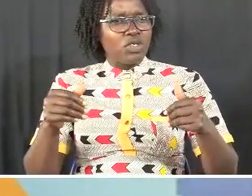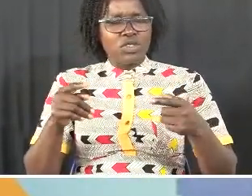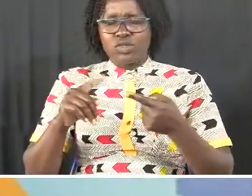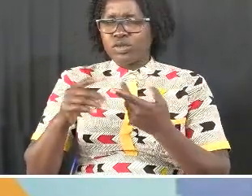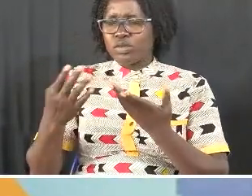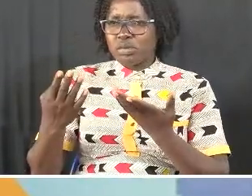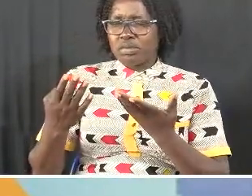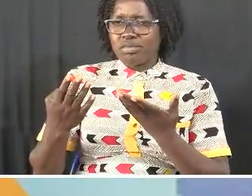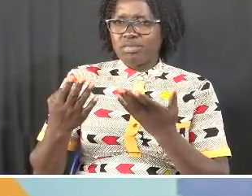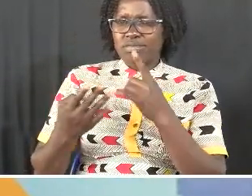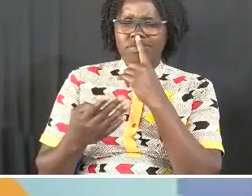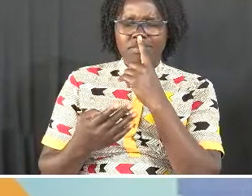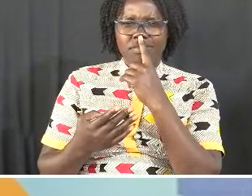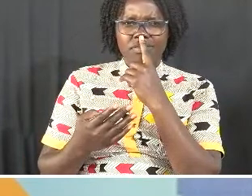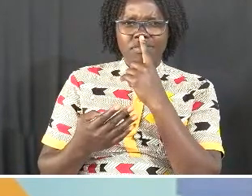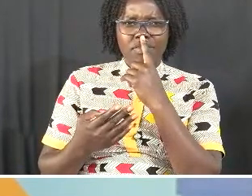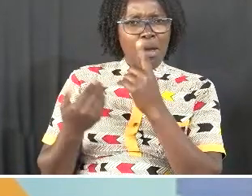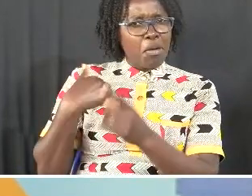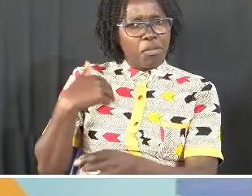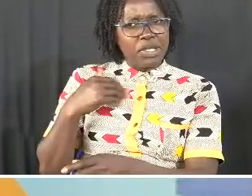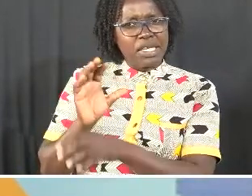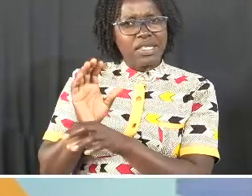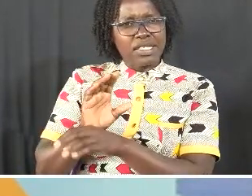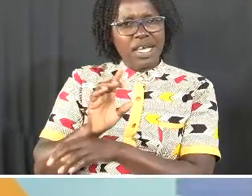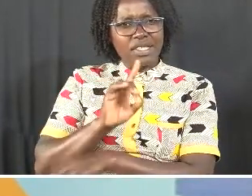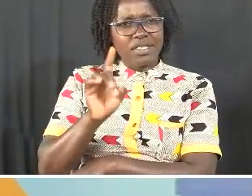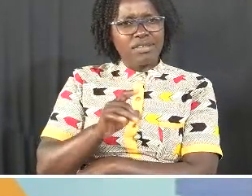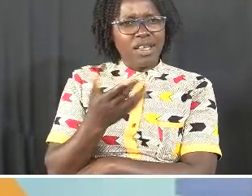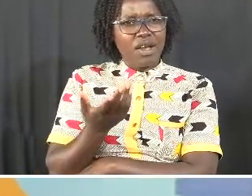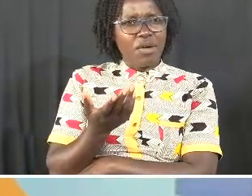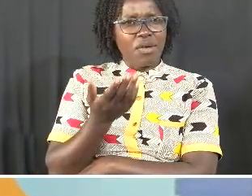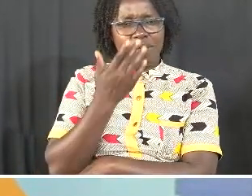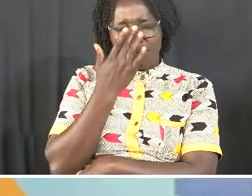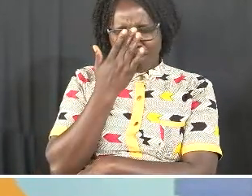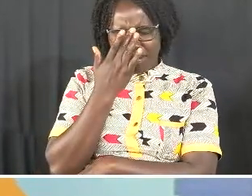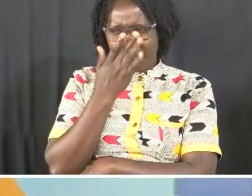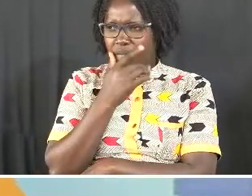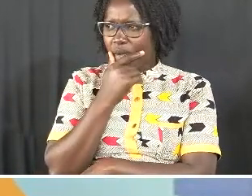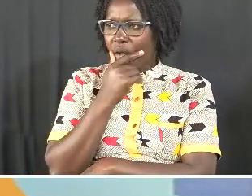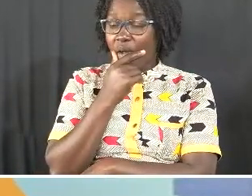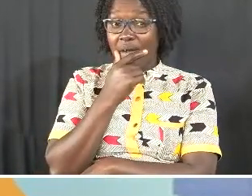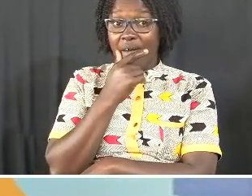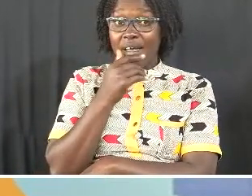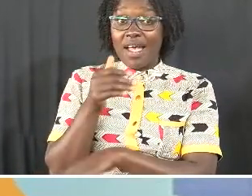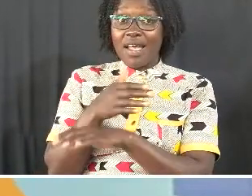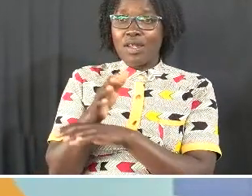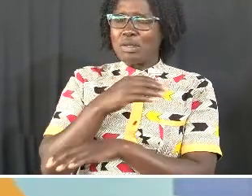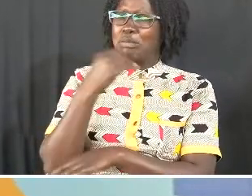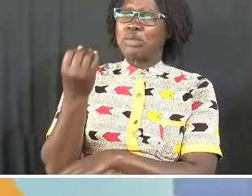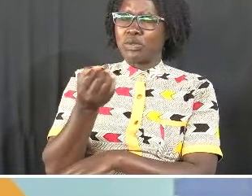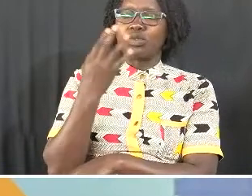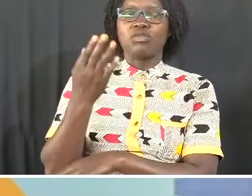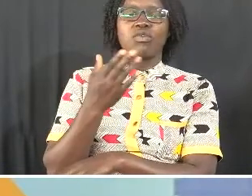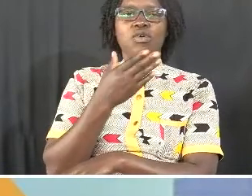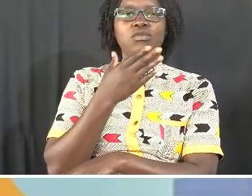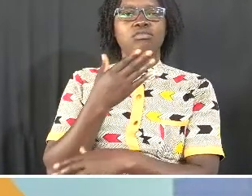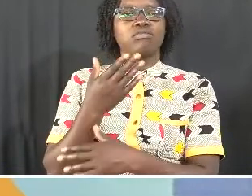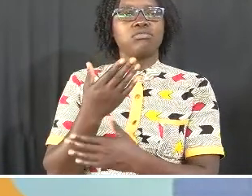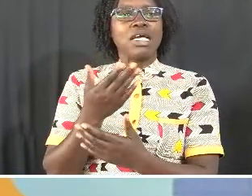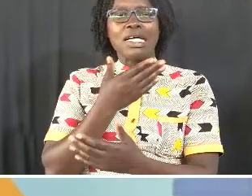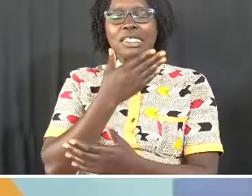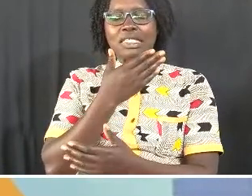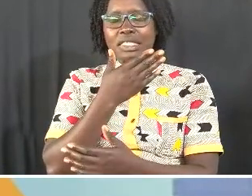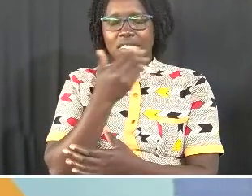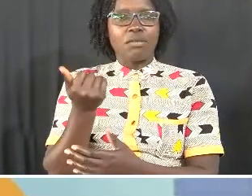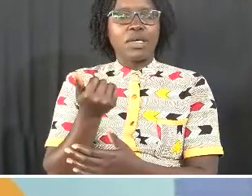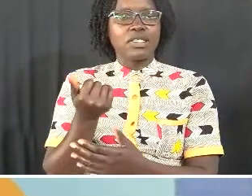expertise, wreaking havoc. Let me tell you, Saul was greatly qualified. He had the best